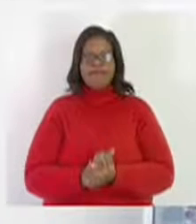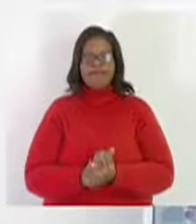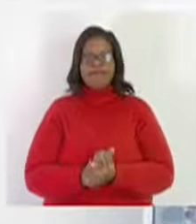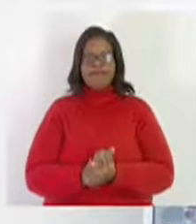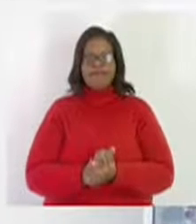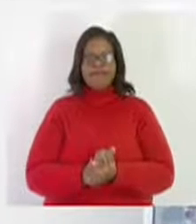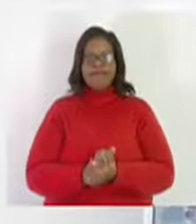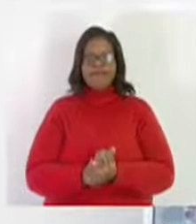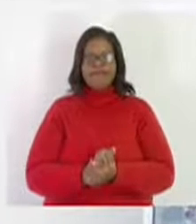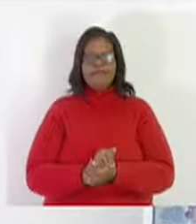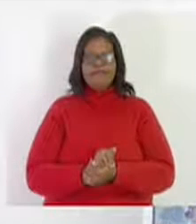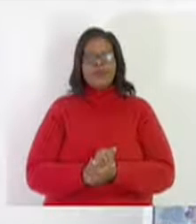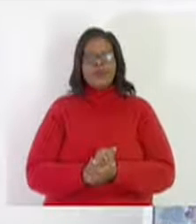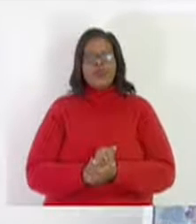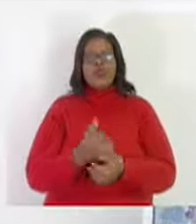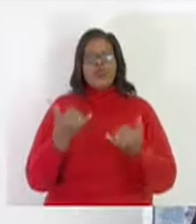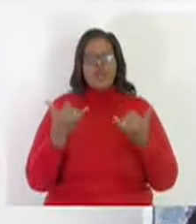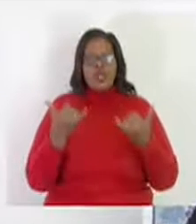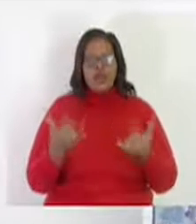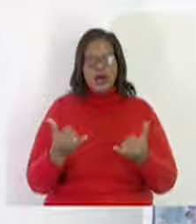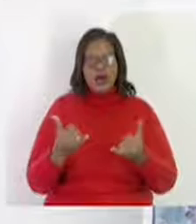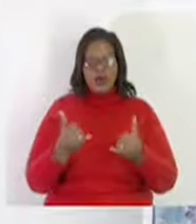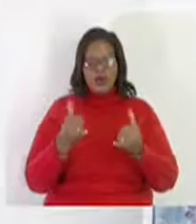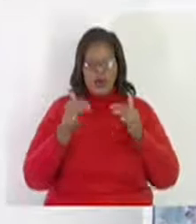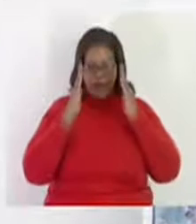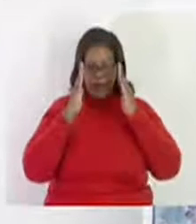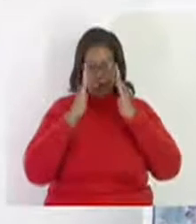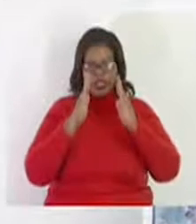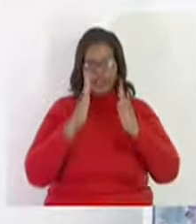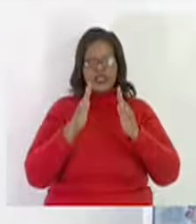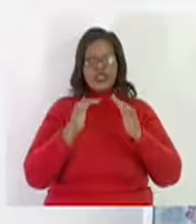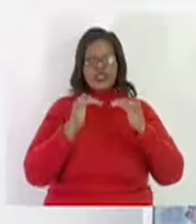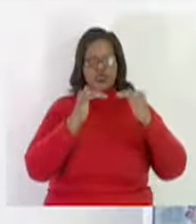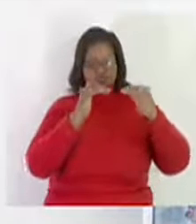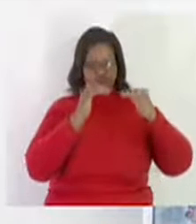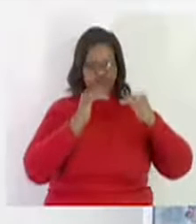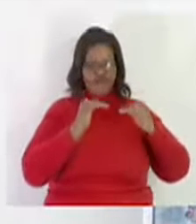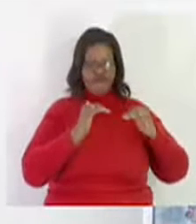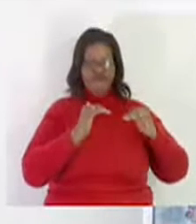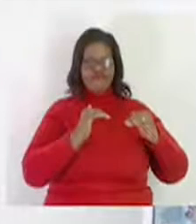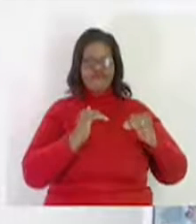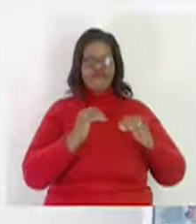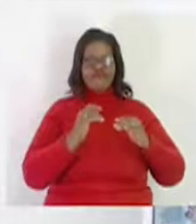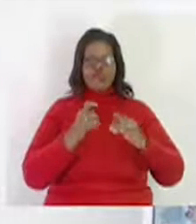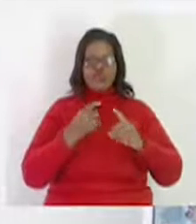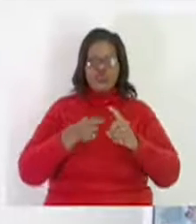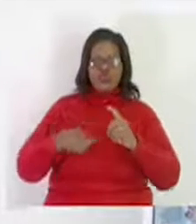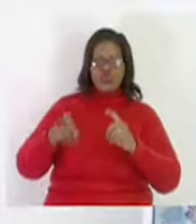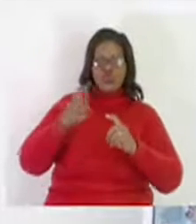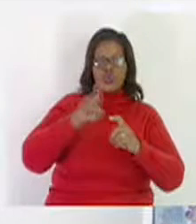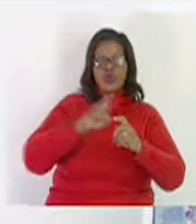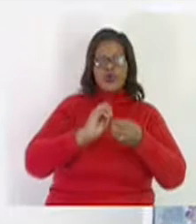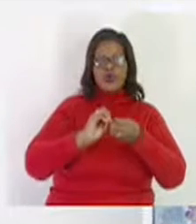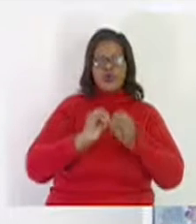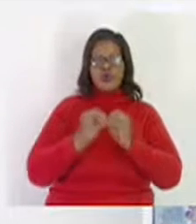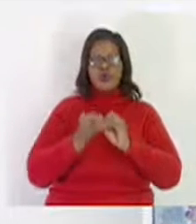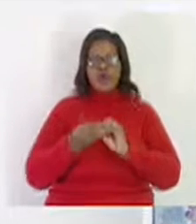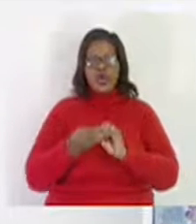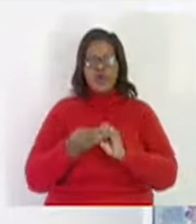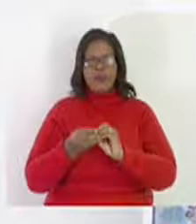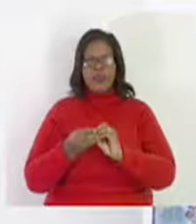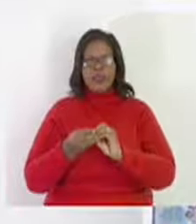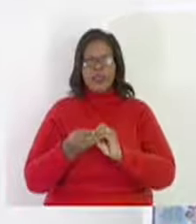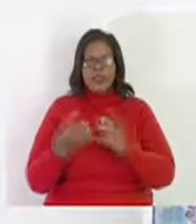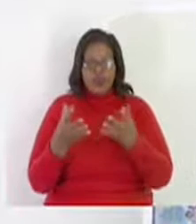to rounding of numbers. Rounding of numbers may require few certain